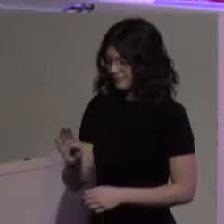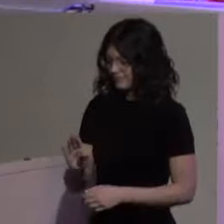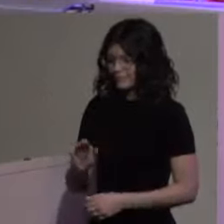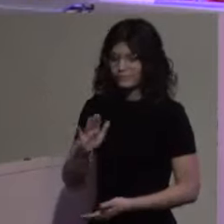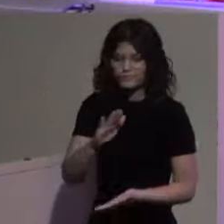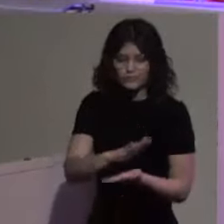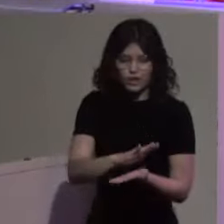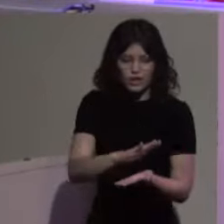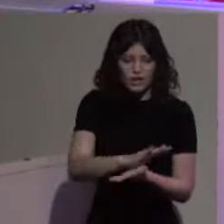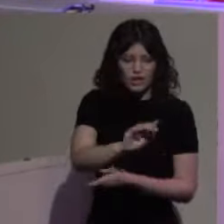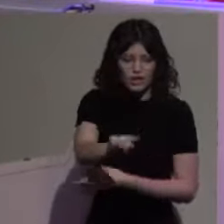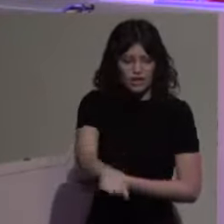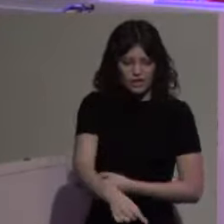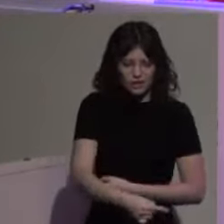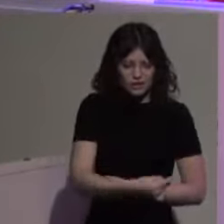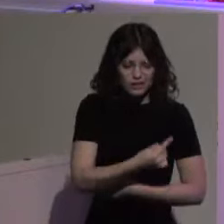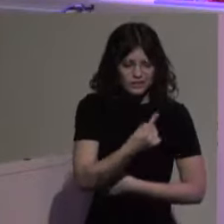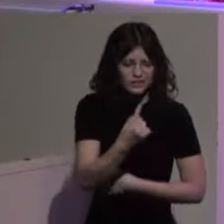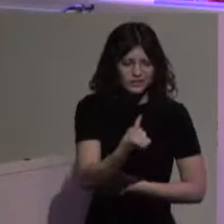more than a